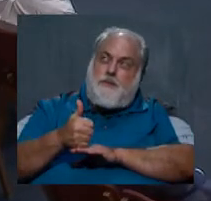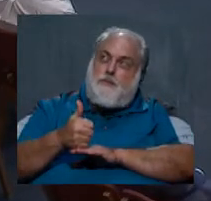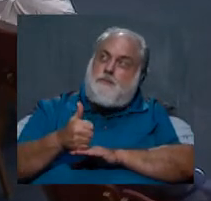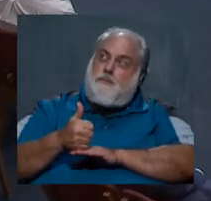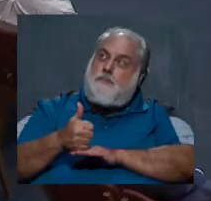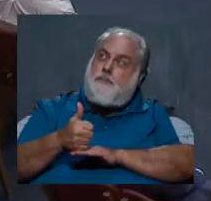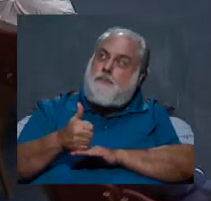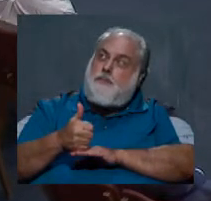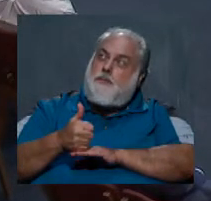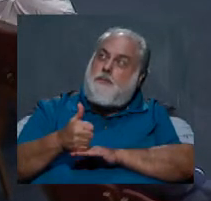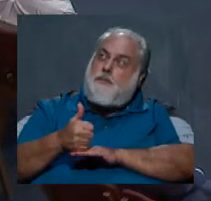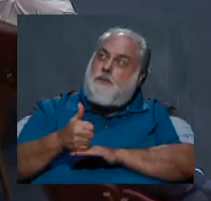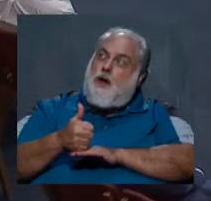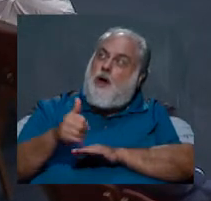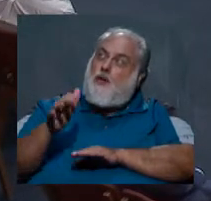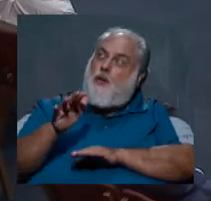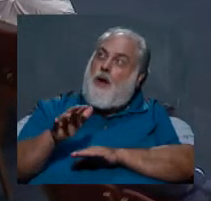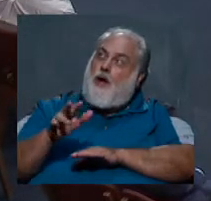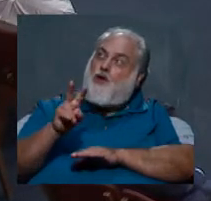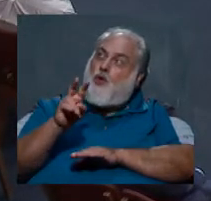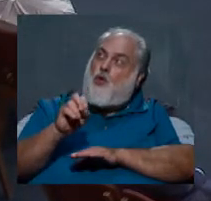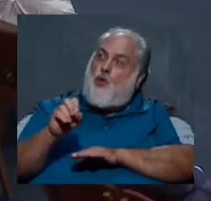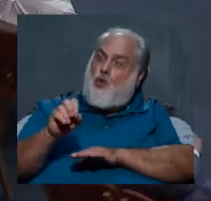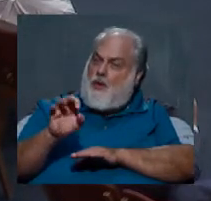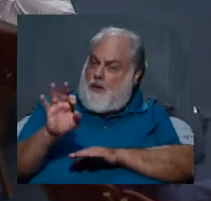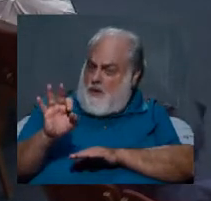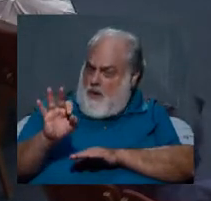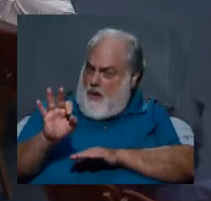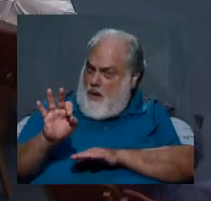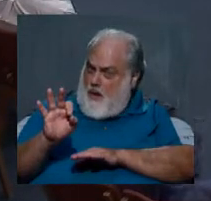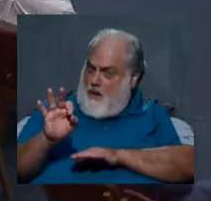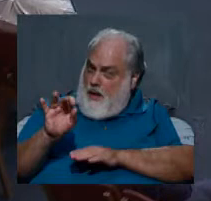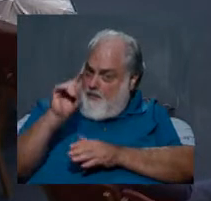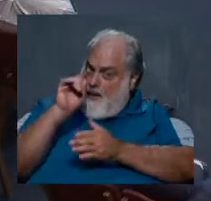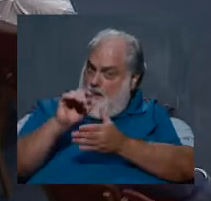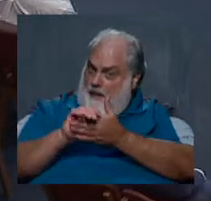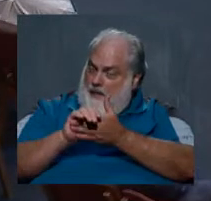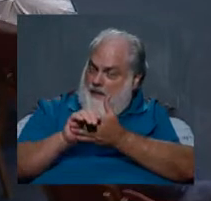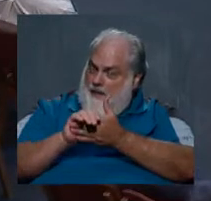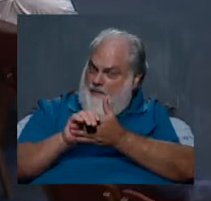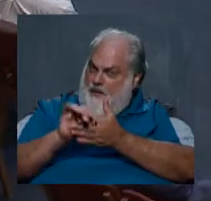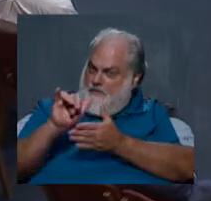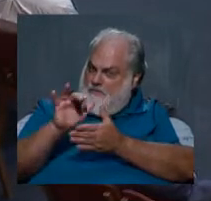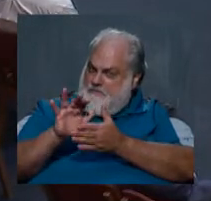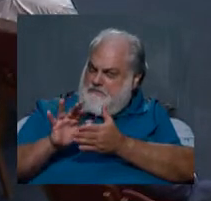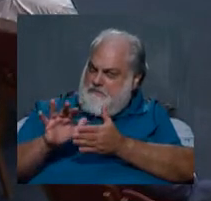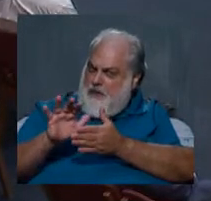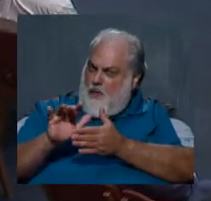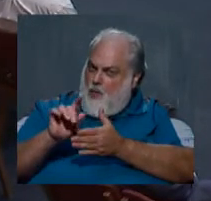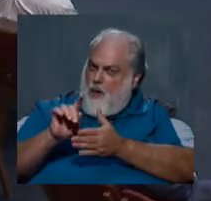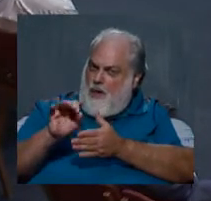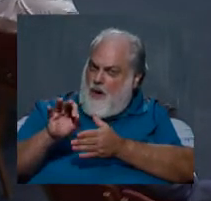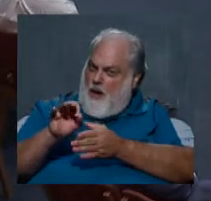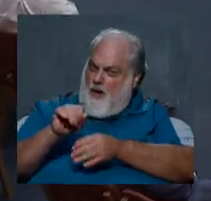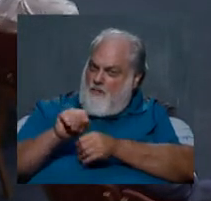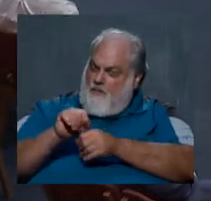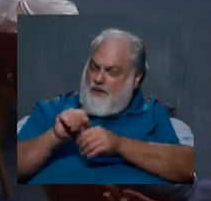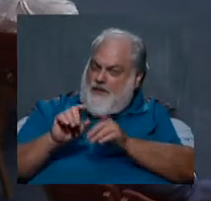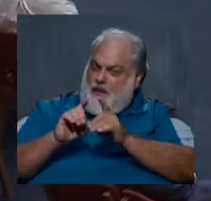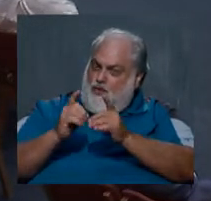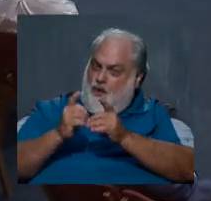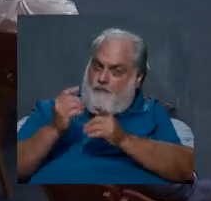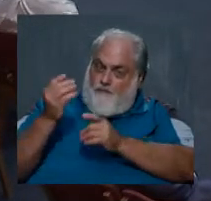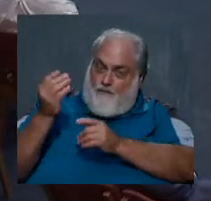my memory will fail me, somewhere around 2009, I believe, or something like that. But around that time, and that was one of the projects for District 14.